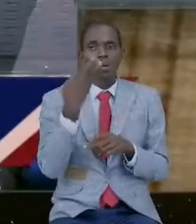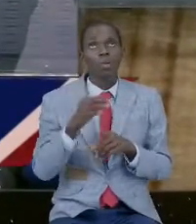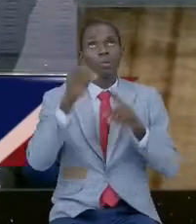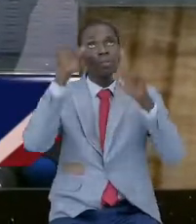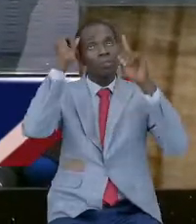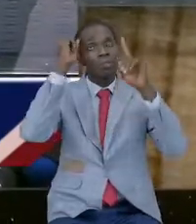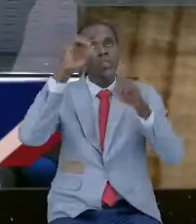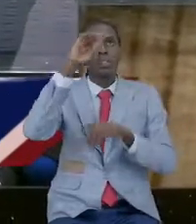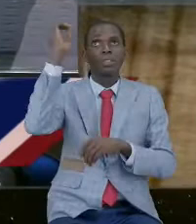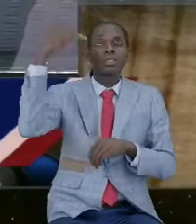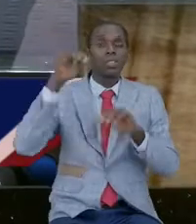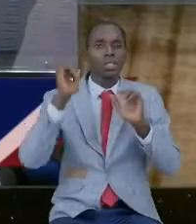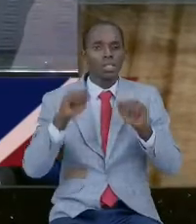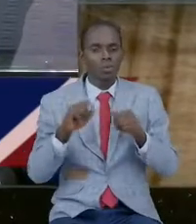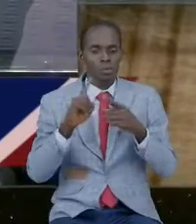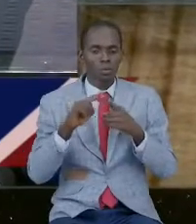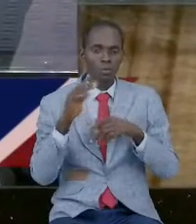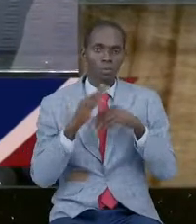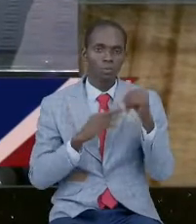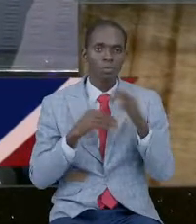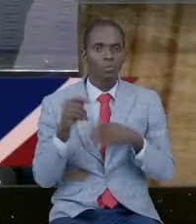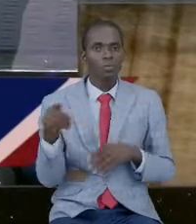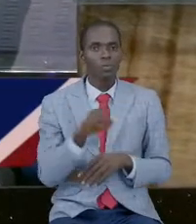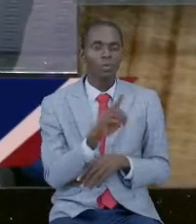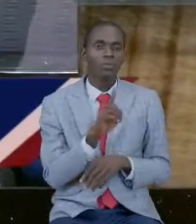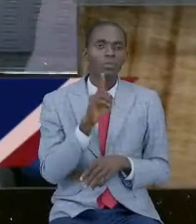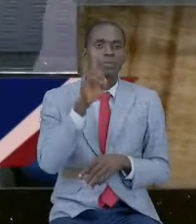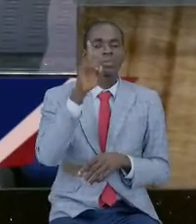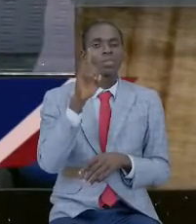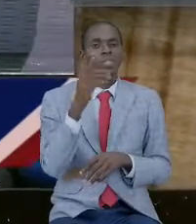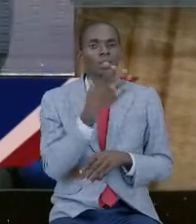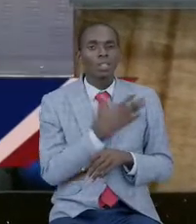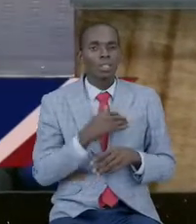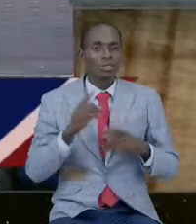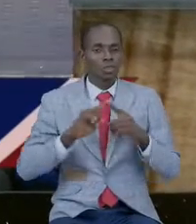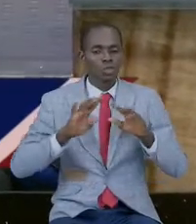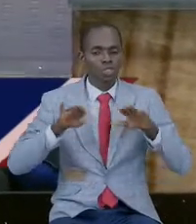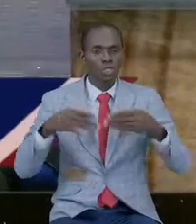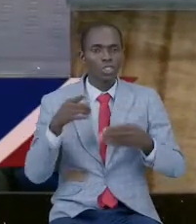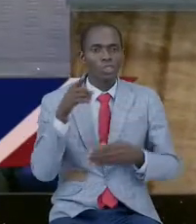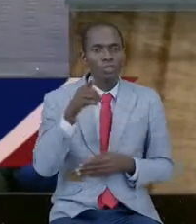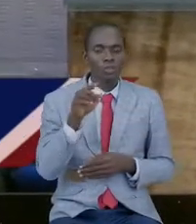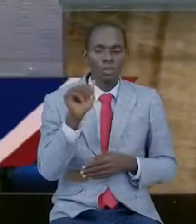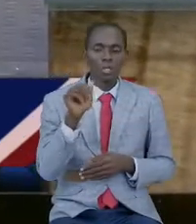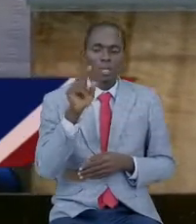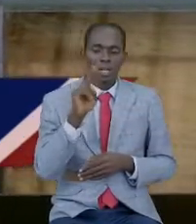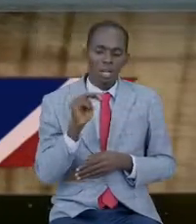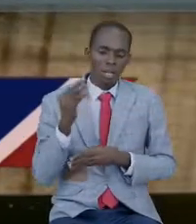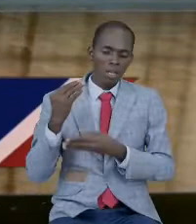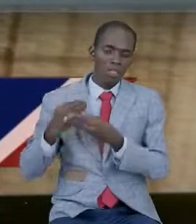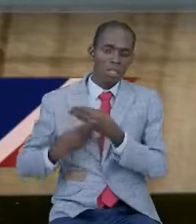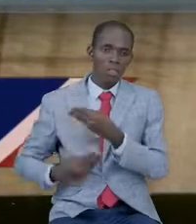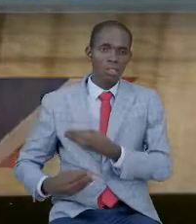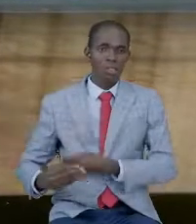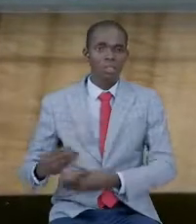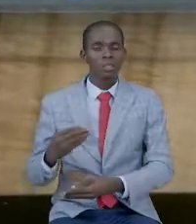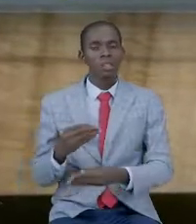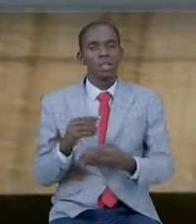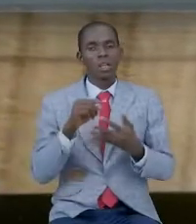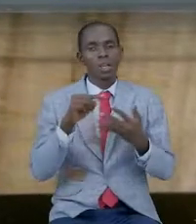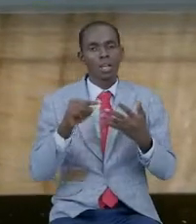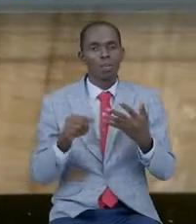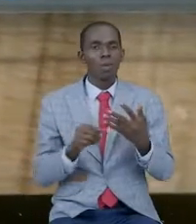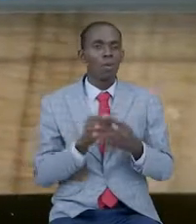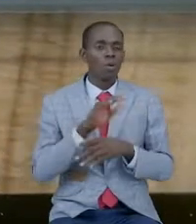grace, able to build you up and to give you an inheritance